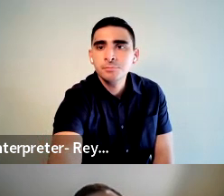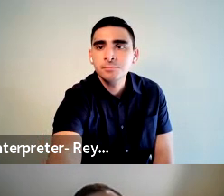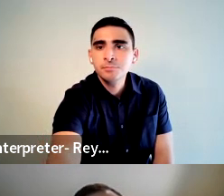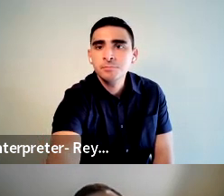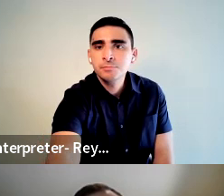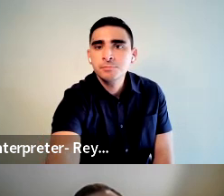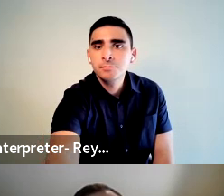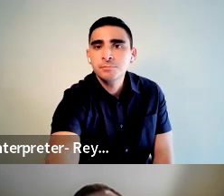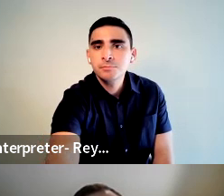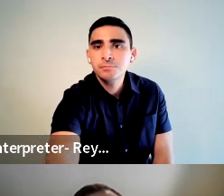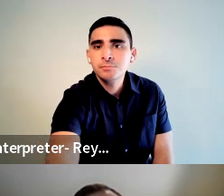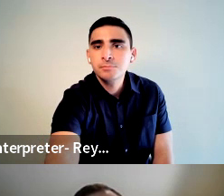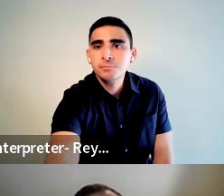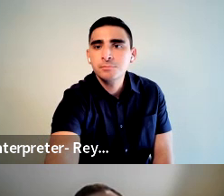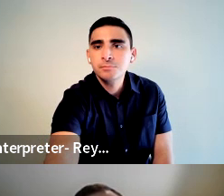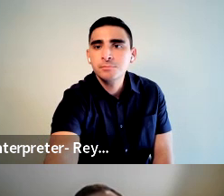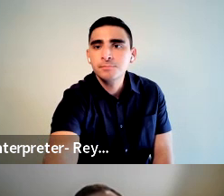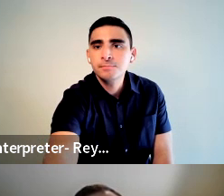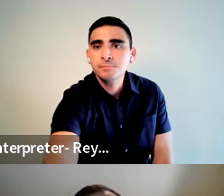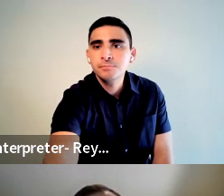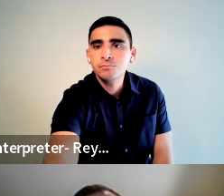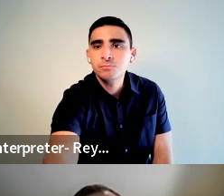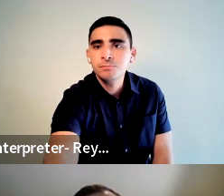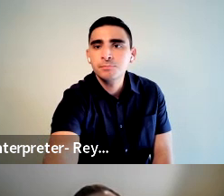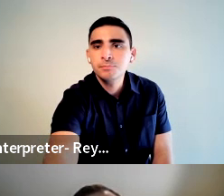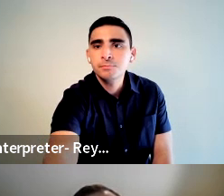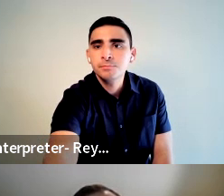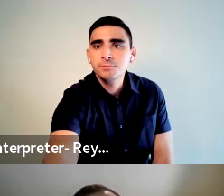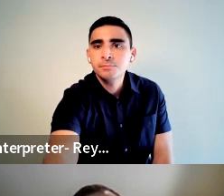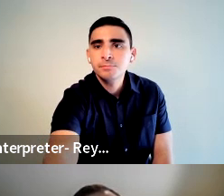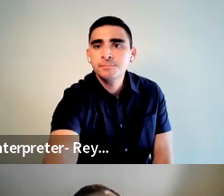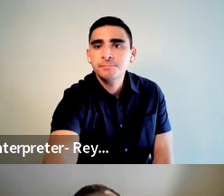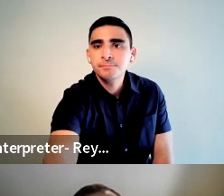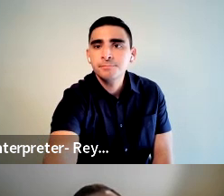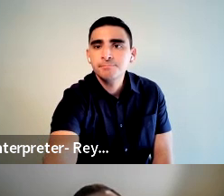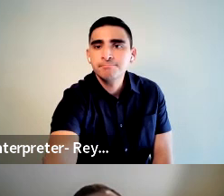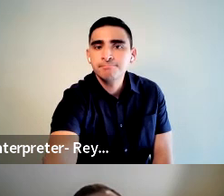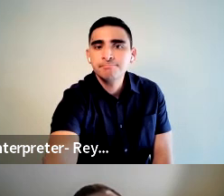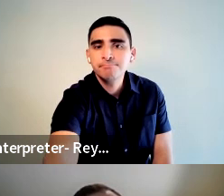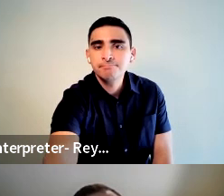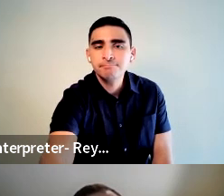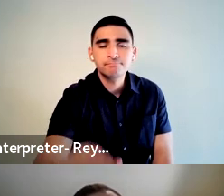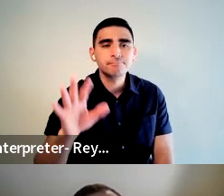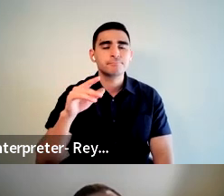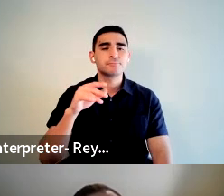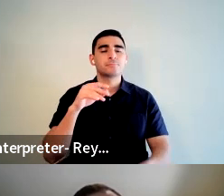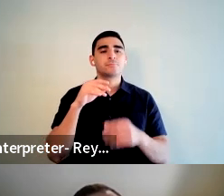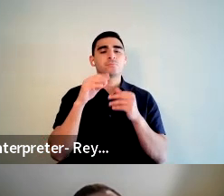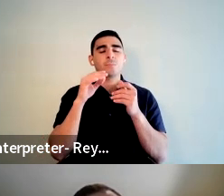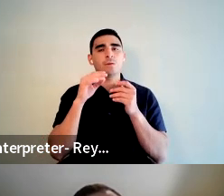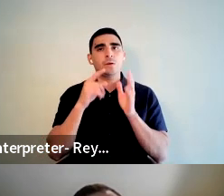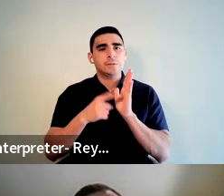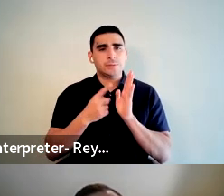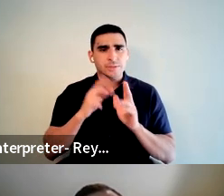more of a comment. The incentives to keep people in positions sometimes isn't like monetary. So I don't know if throwing money at it would help,